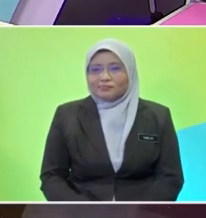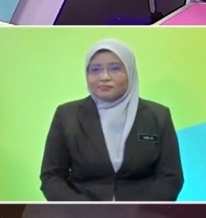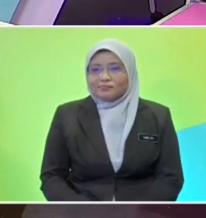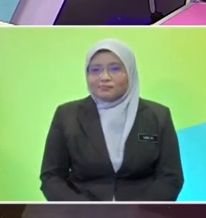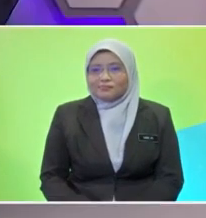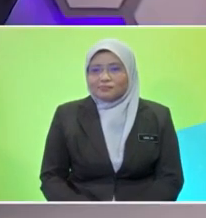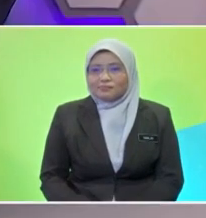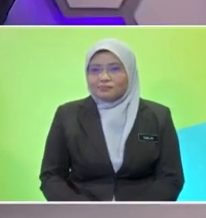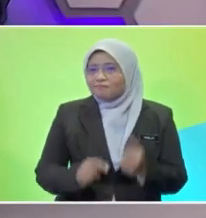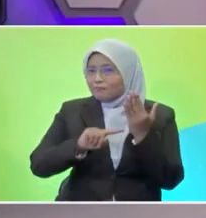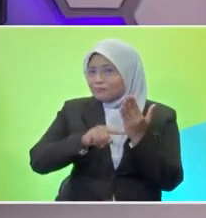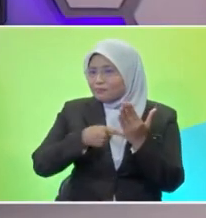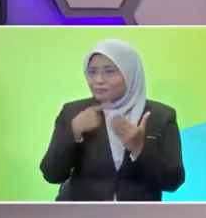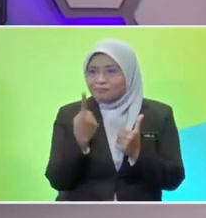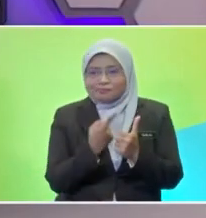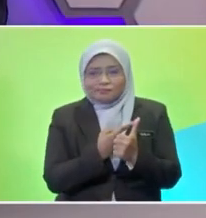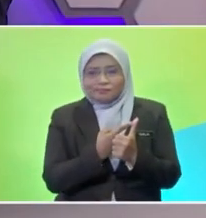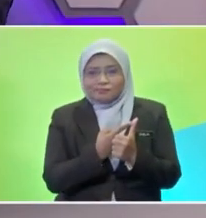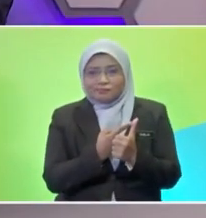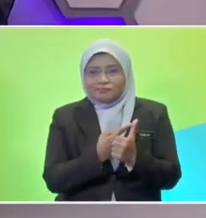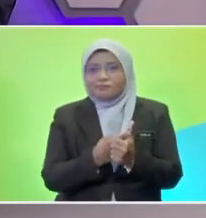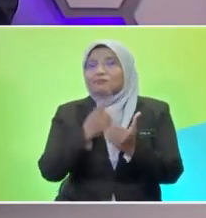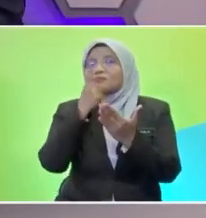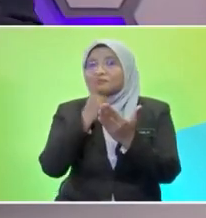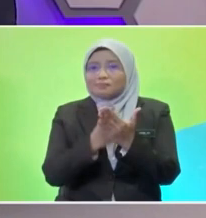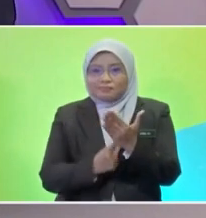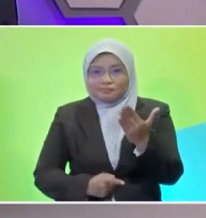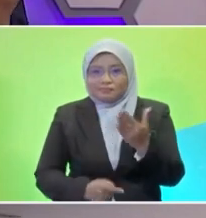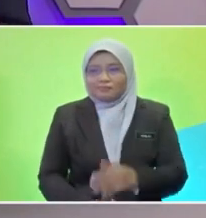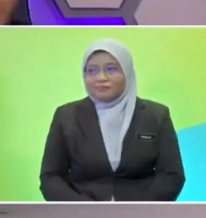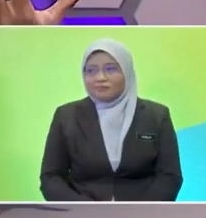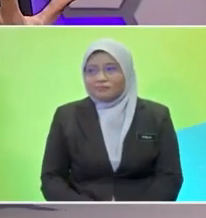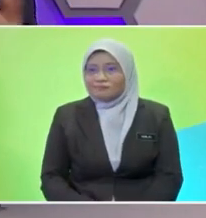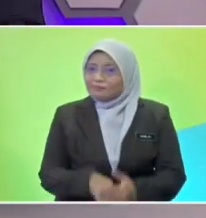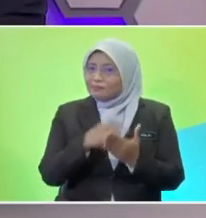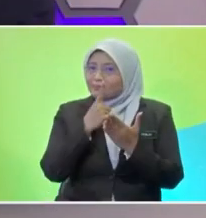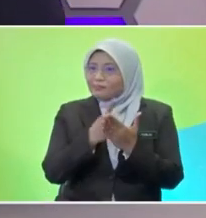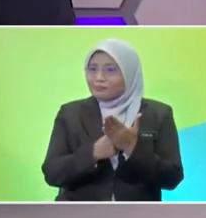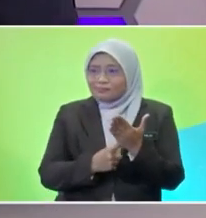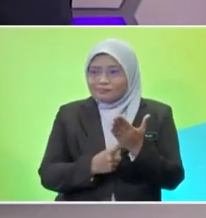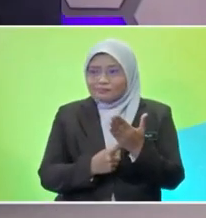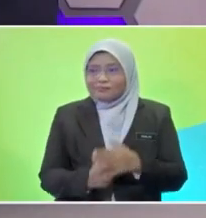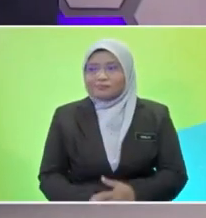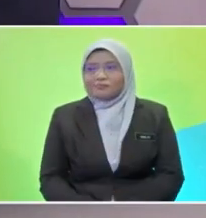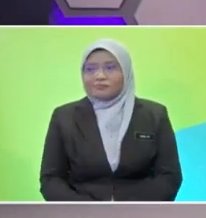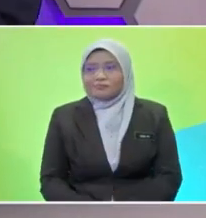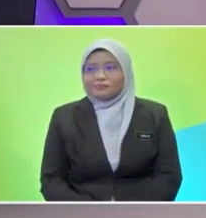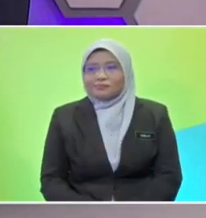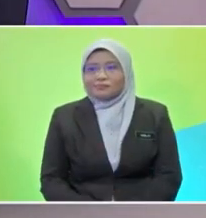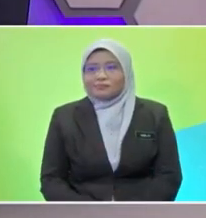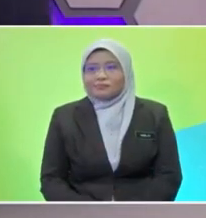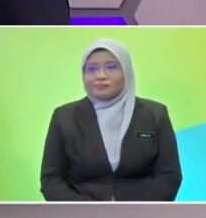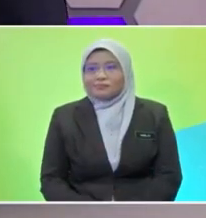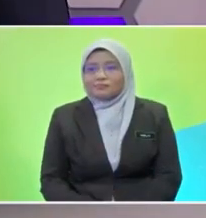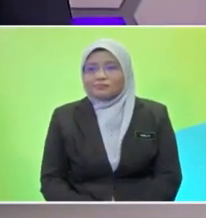we start with the first one, what? Alright, so you use what when you want to ask about something. So maybe when we have a singer in